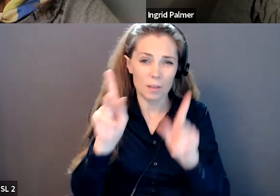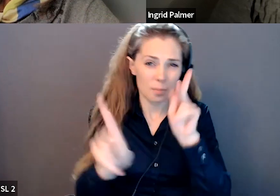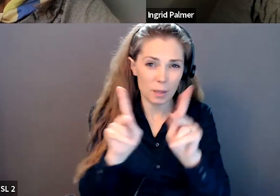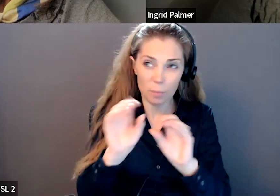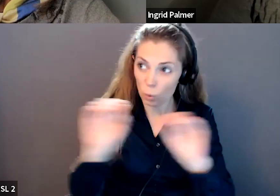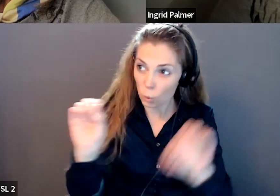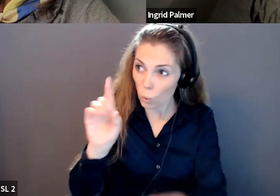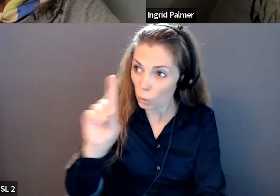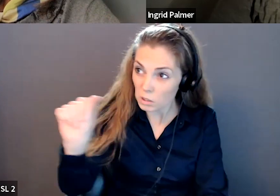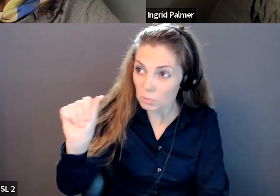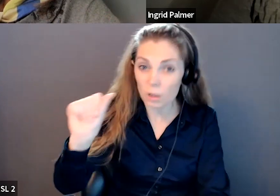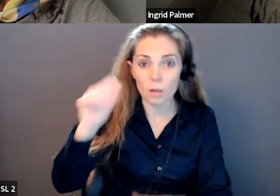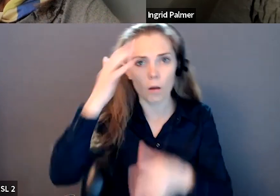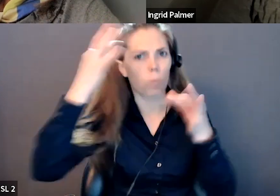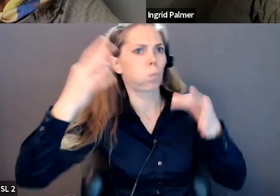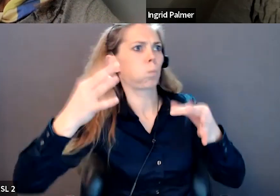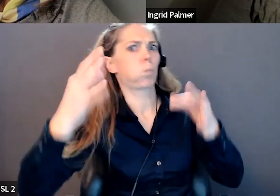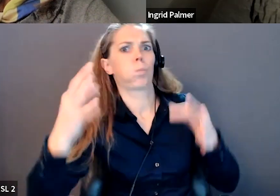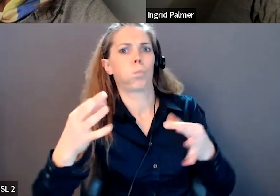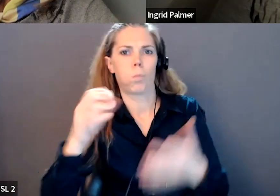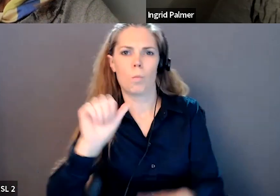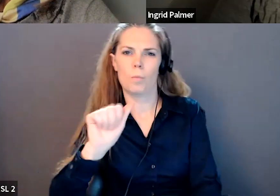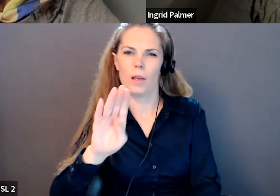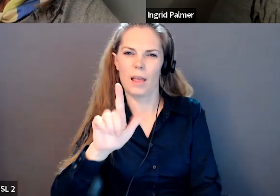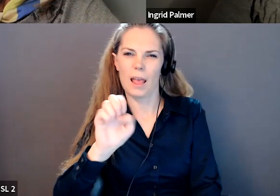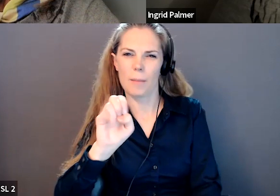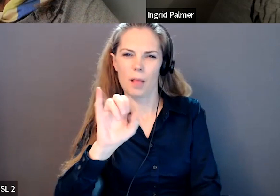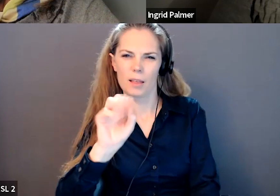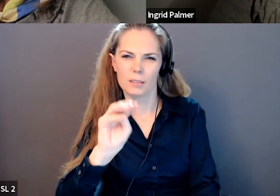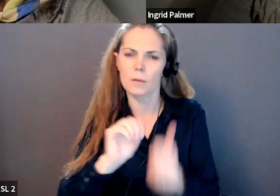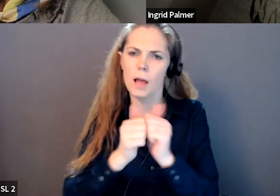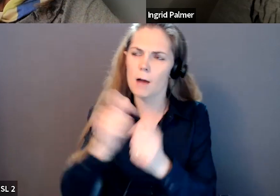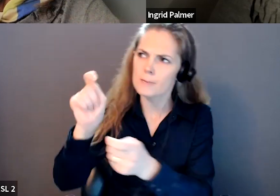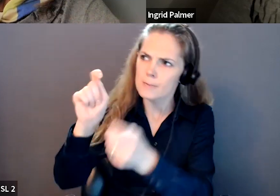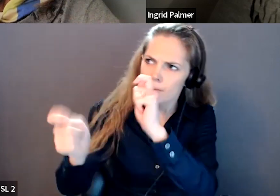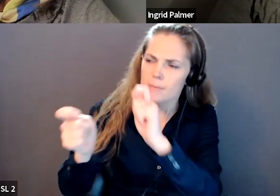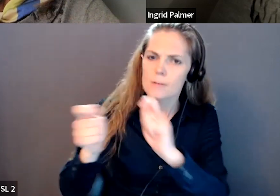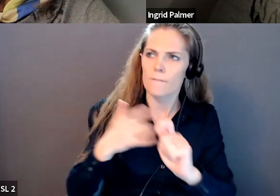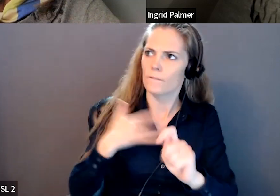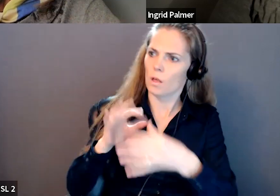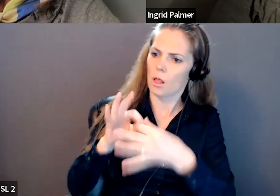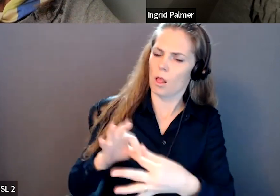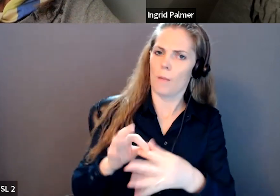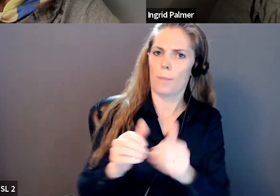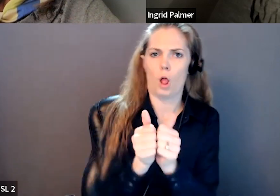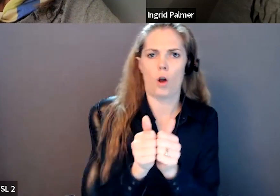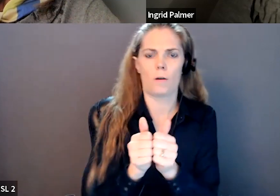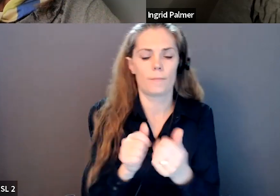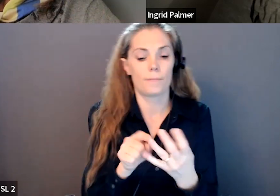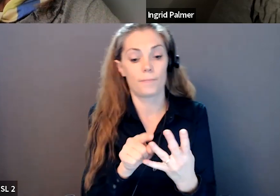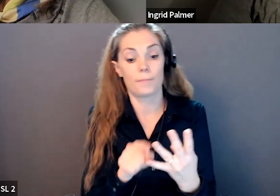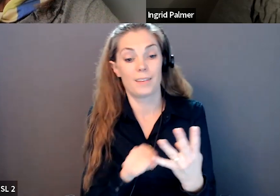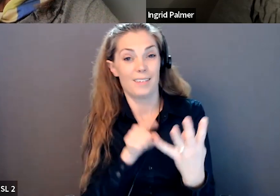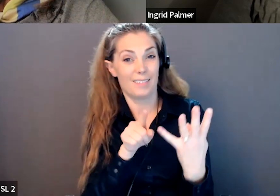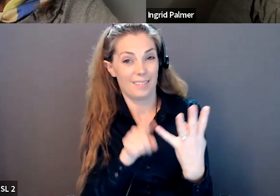in the workplace. And finally, the last networking session in room 4 has a focus on how can